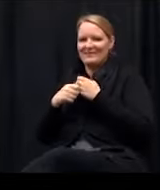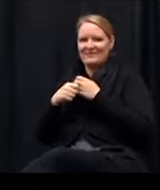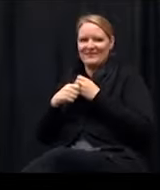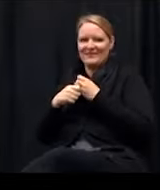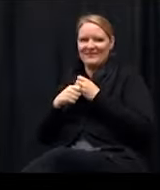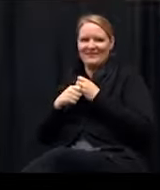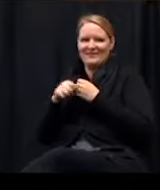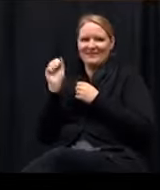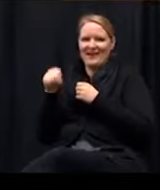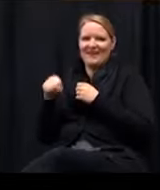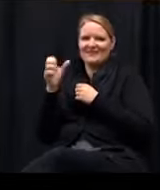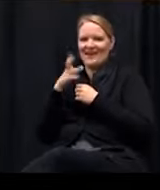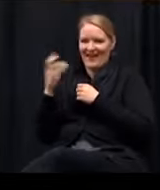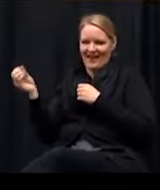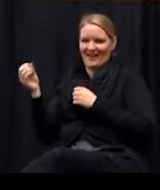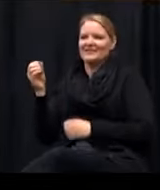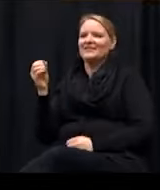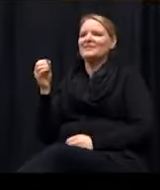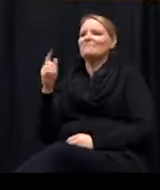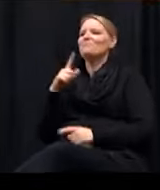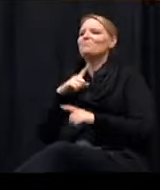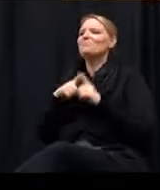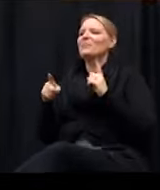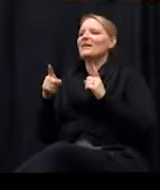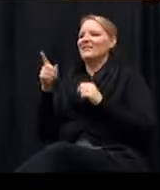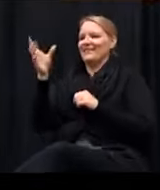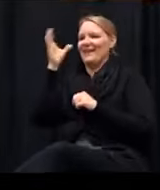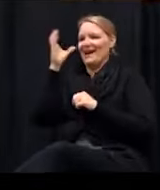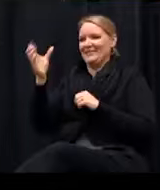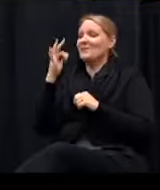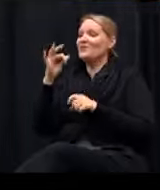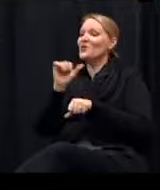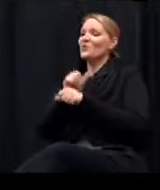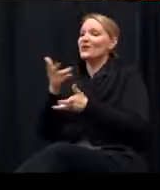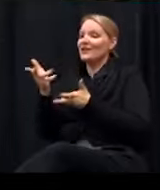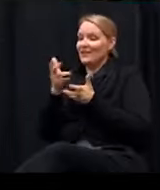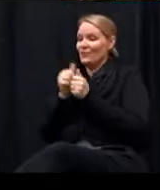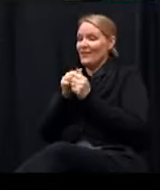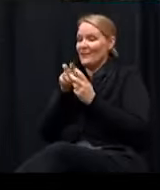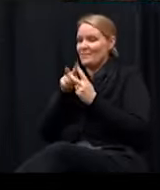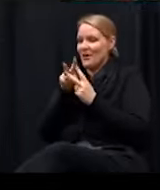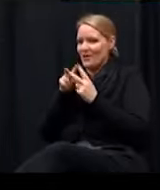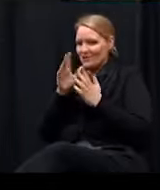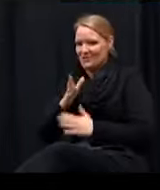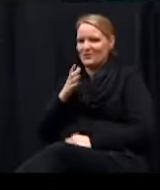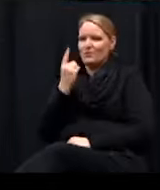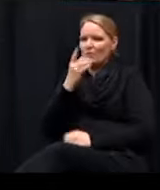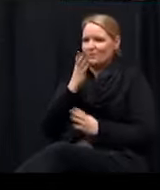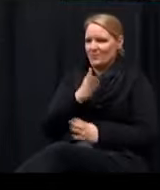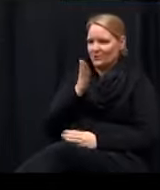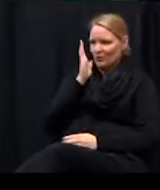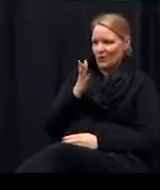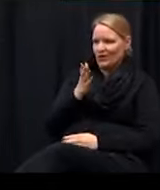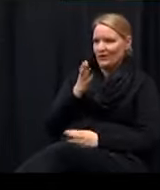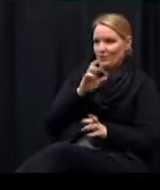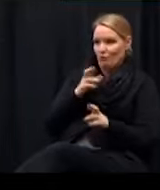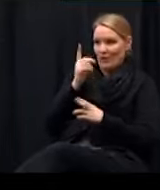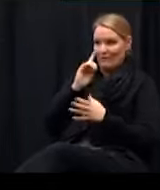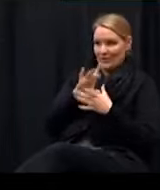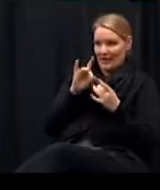home. We're not doing it today. But the whole concept is if you're working with a partner, one person will give like you're going to tell a